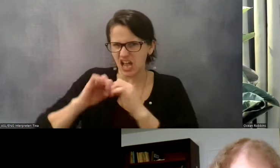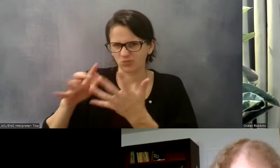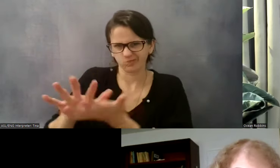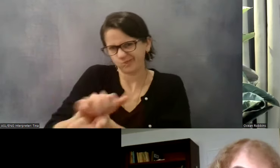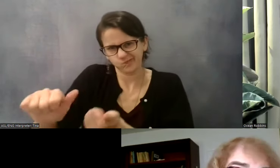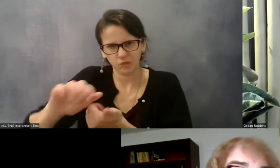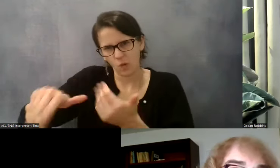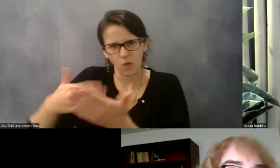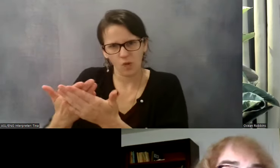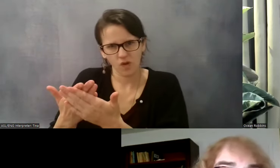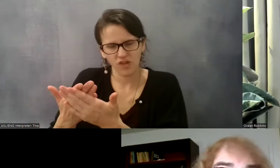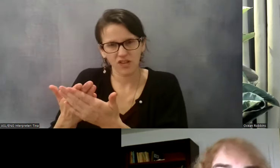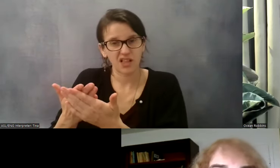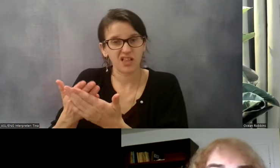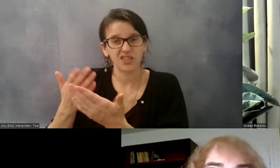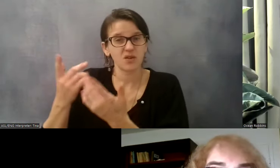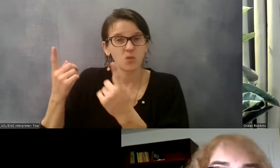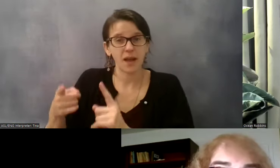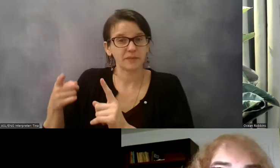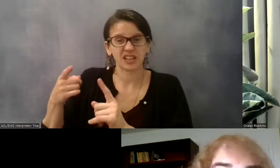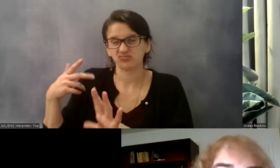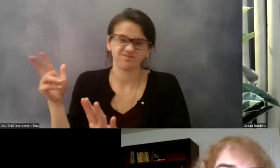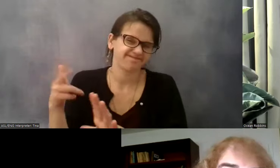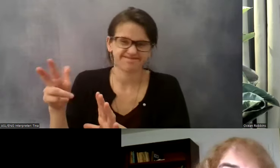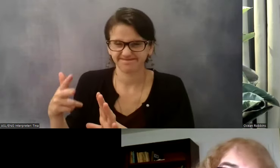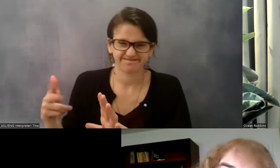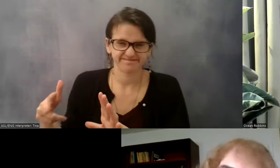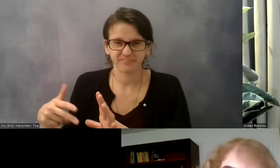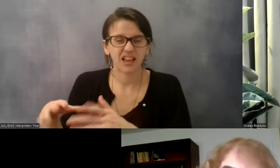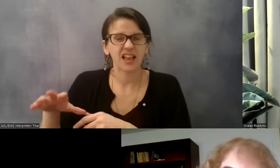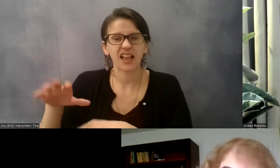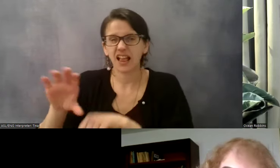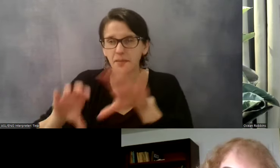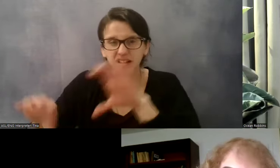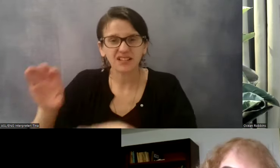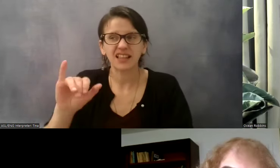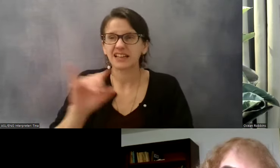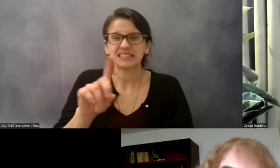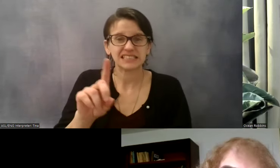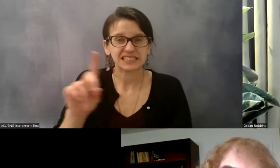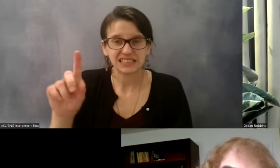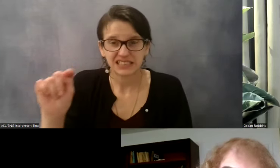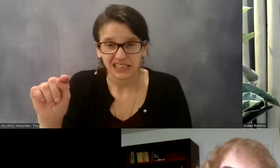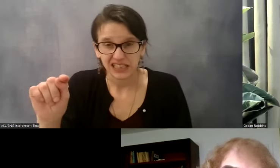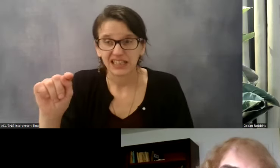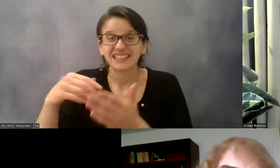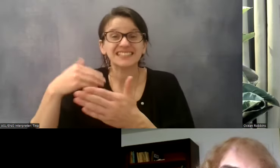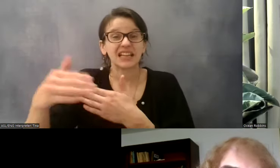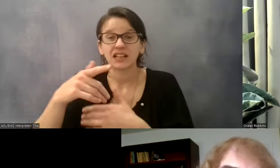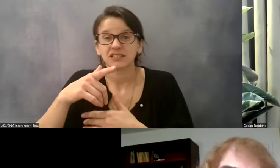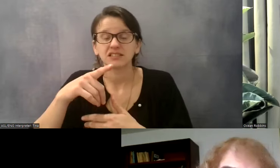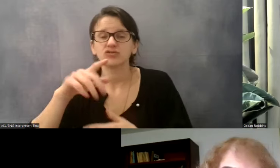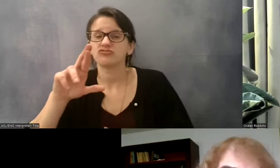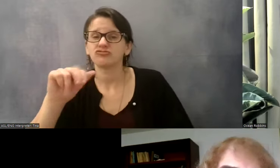to the indiscriminate use of chemicals like DDT, and that led to Rachel Carson's publication